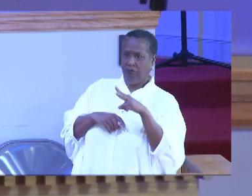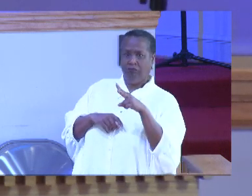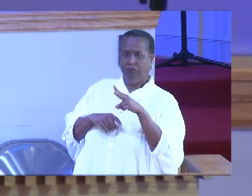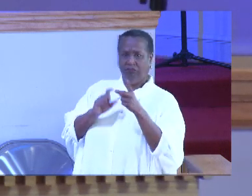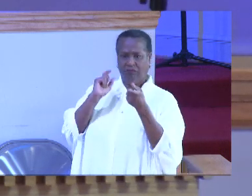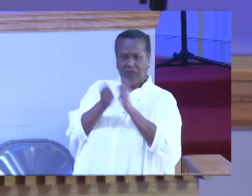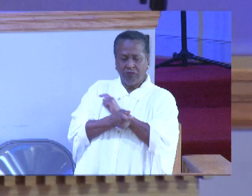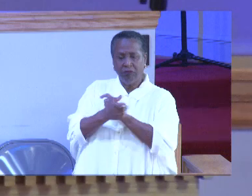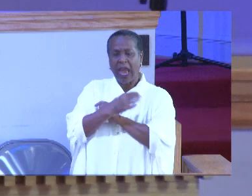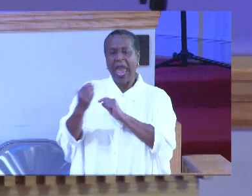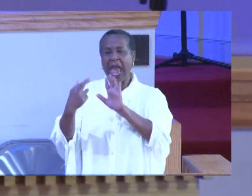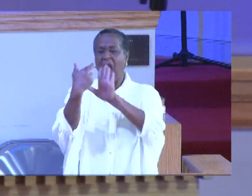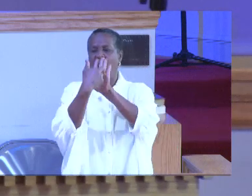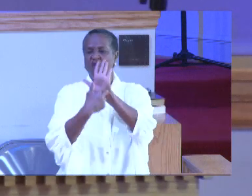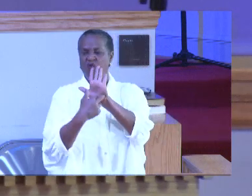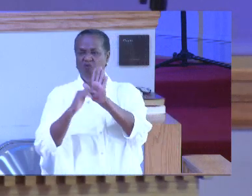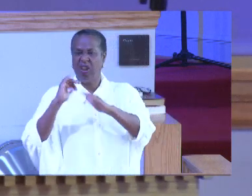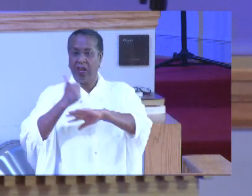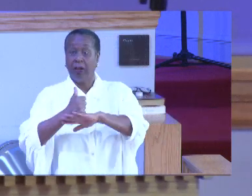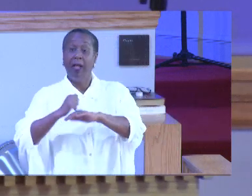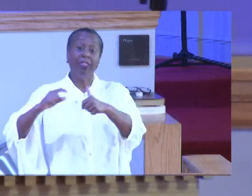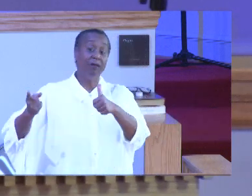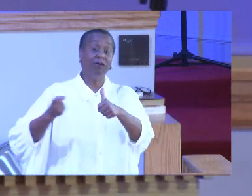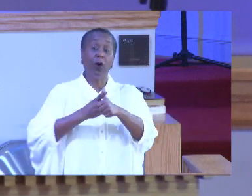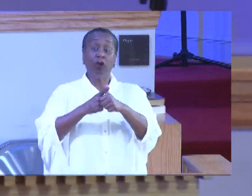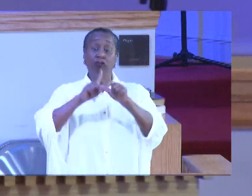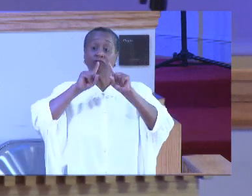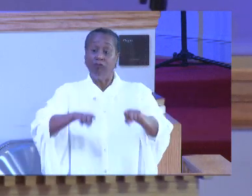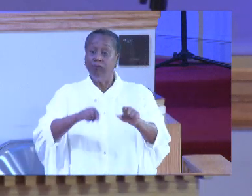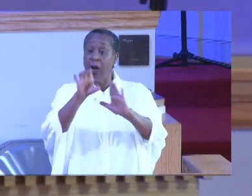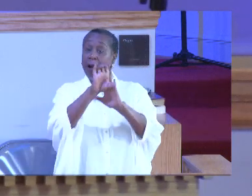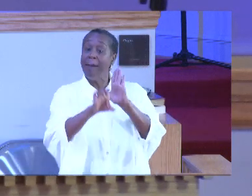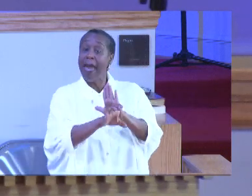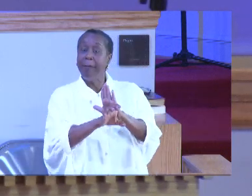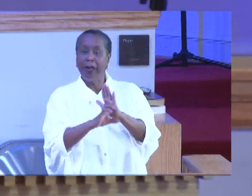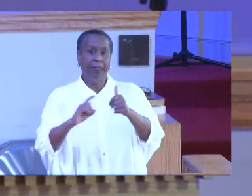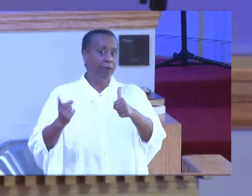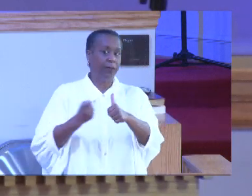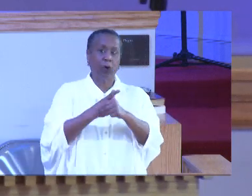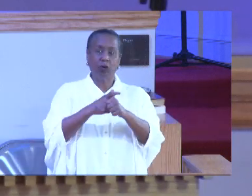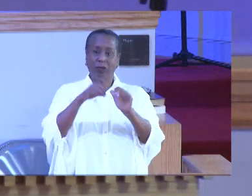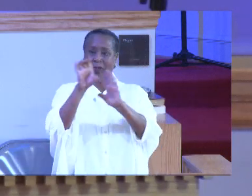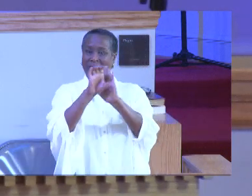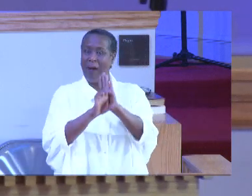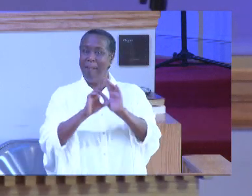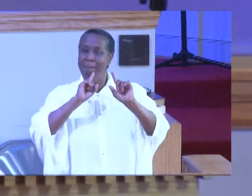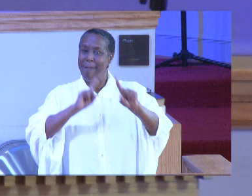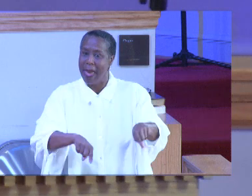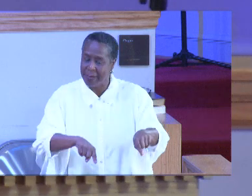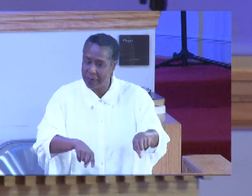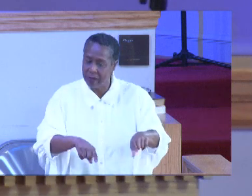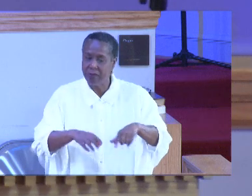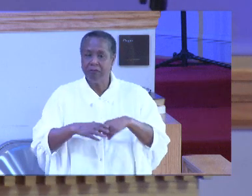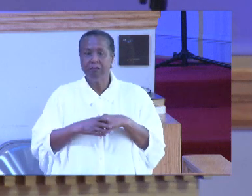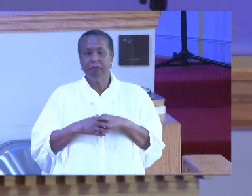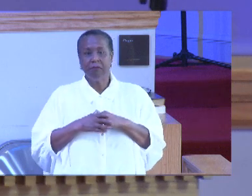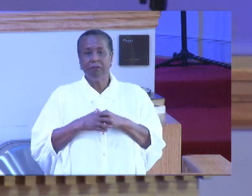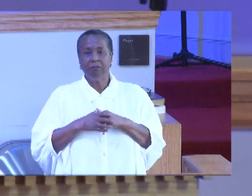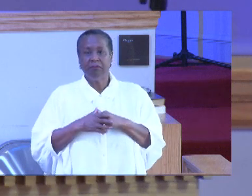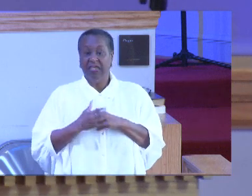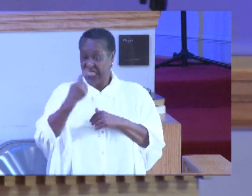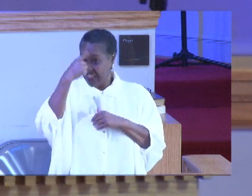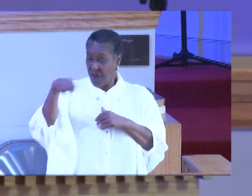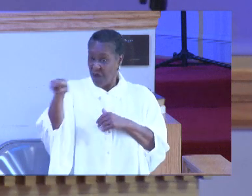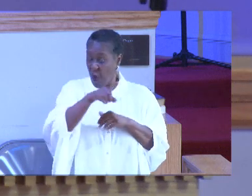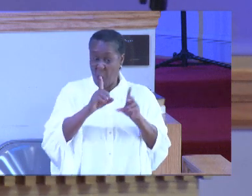The first commandment of the risen Christ is not a commissioning to the